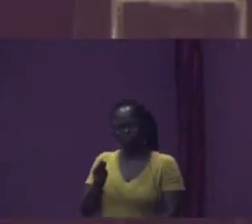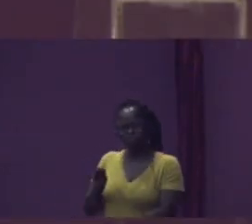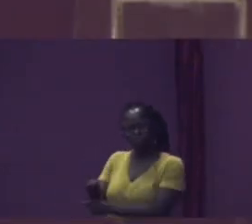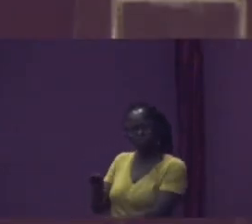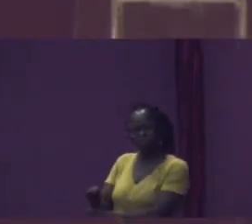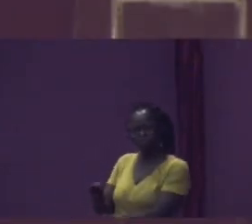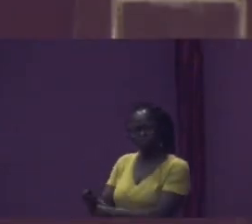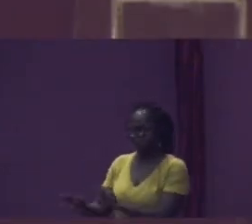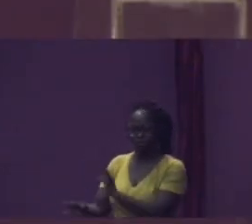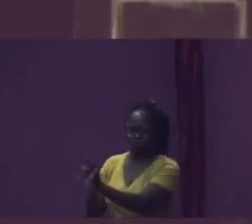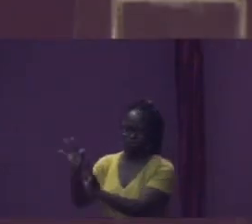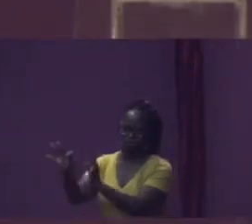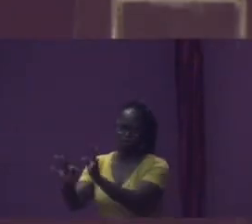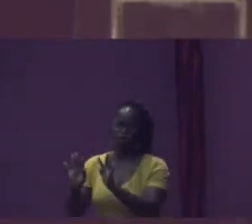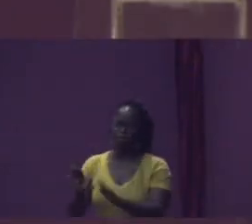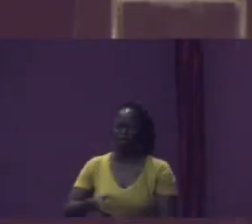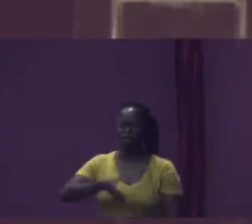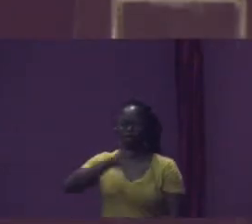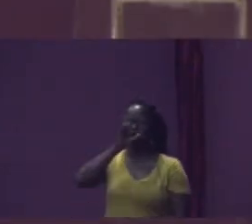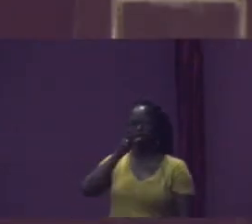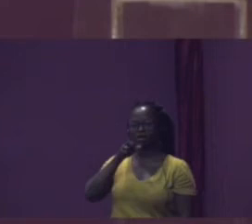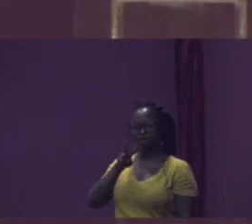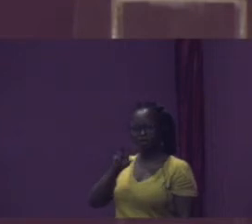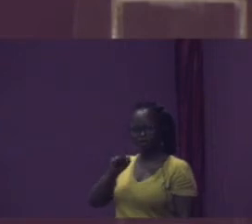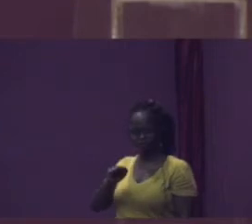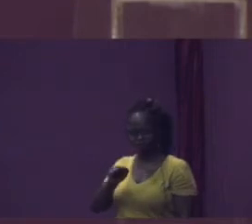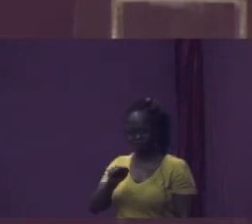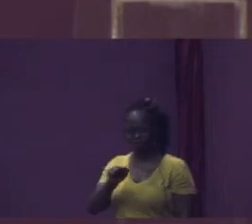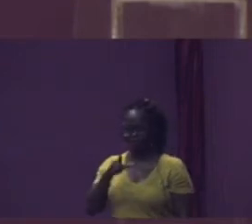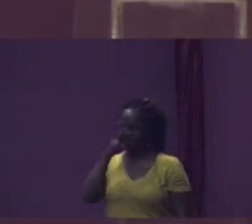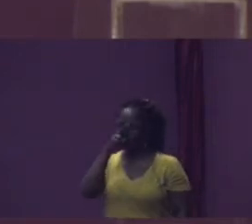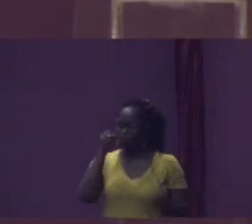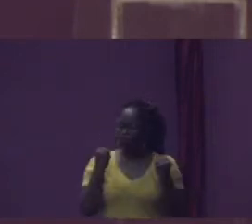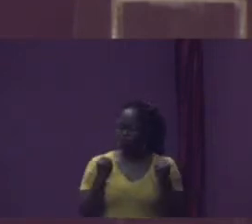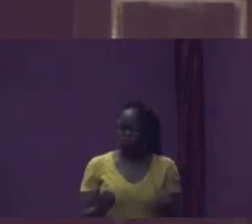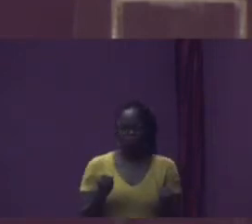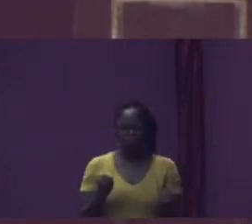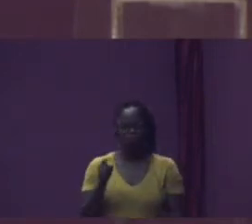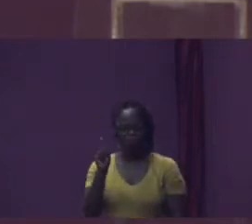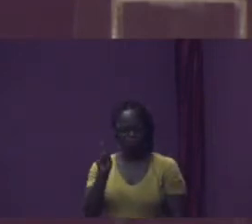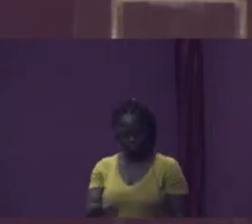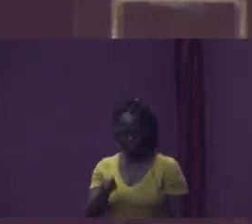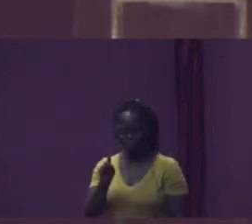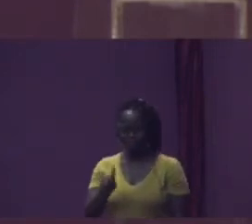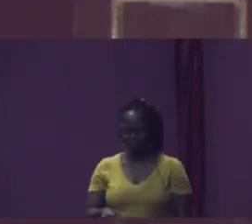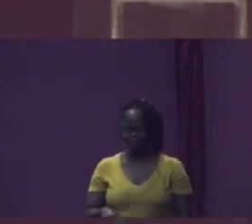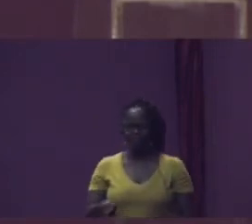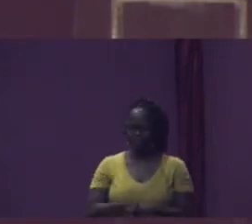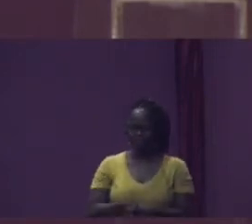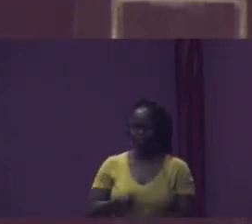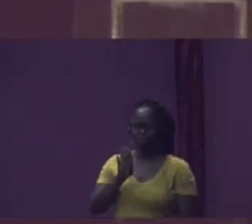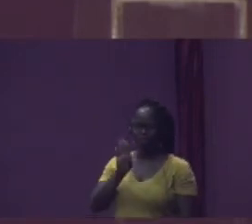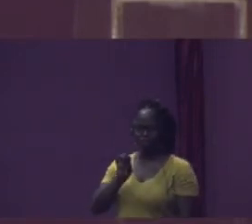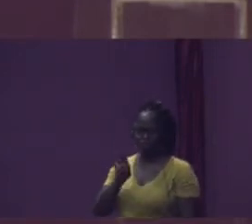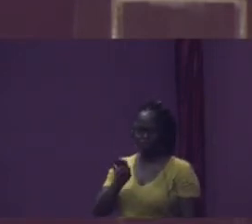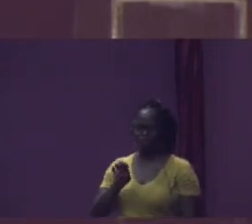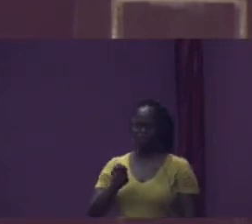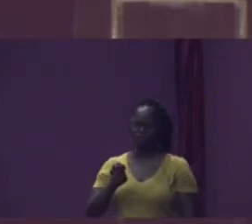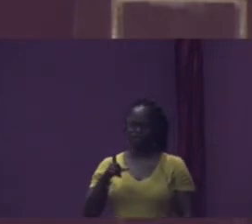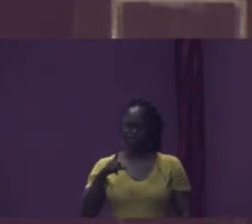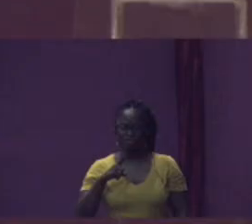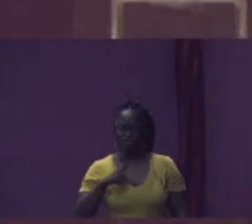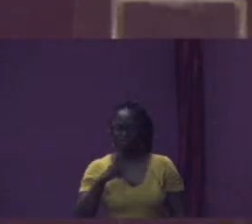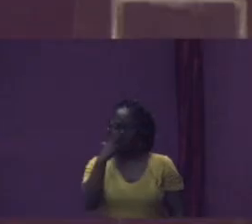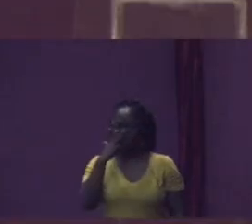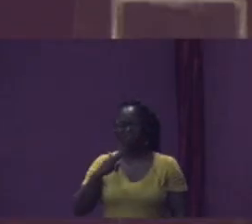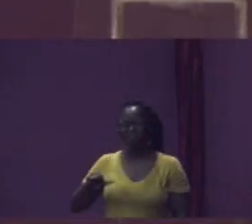very powerful, and Mwai's baby was exhibiting signs of fetal distress. So the heart rate was low, and the nurse